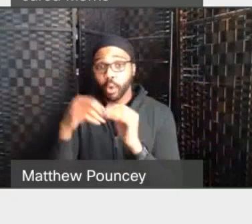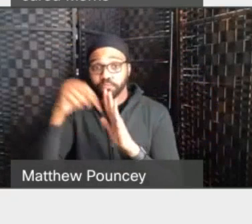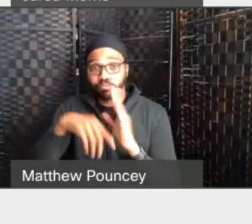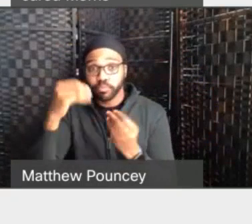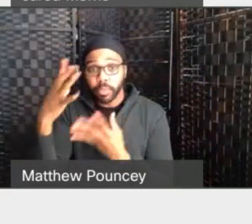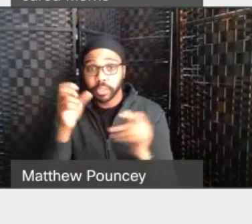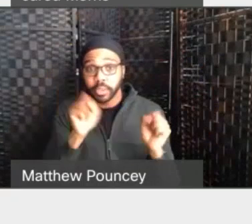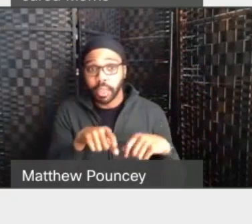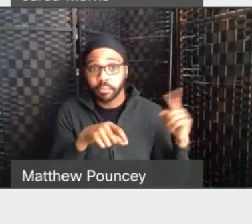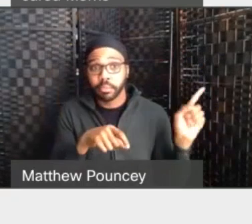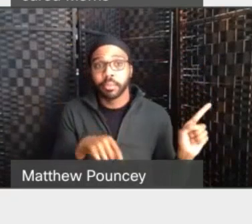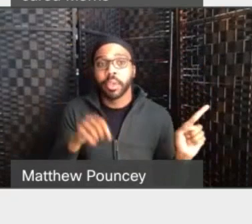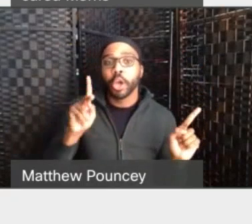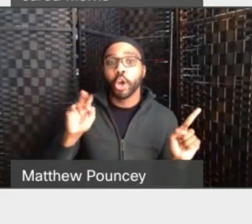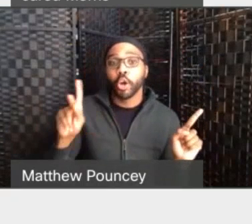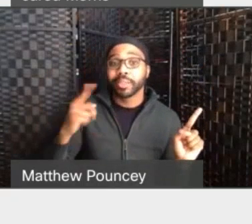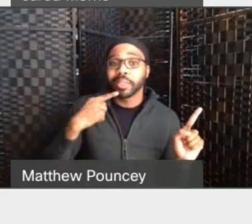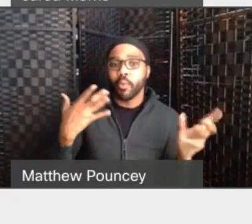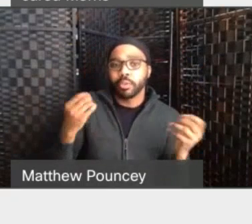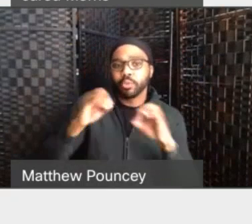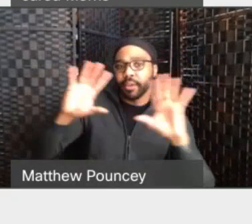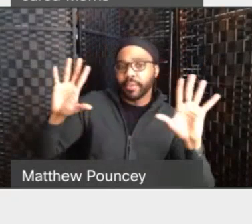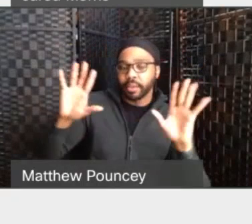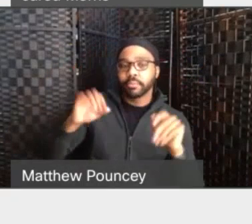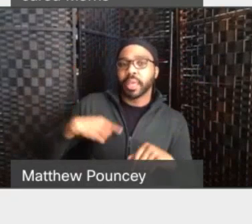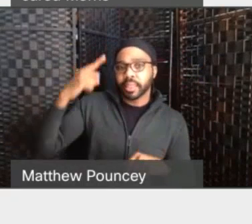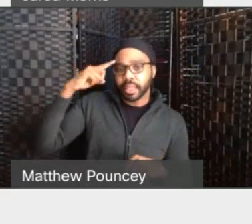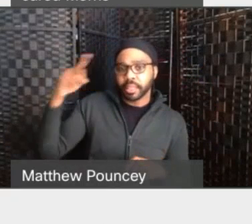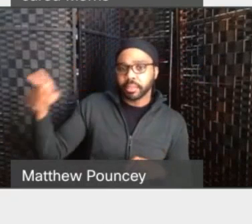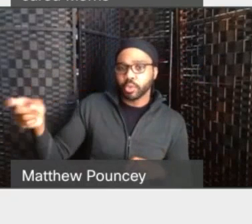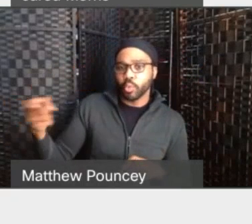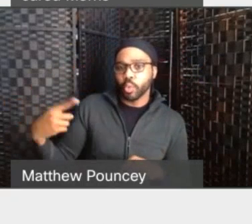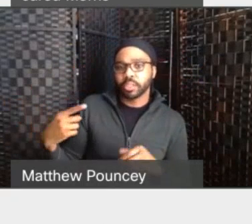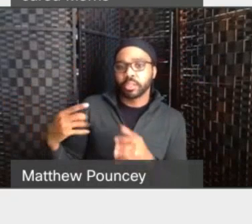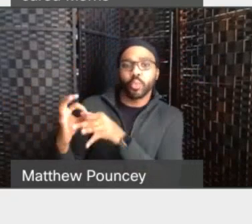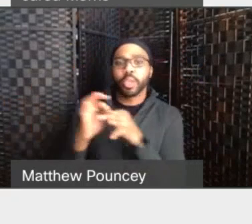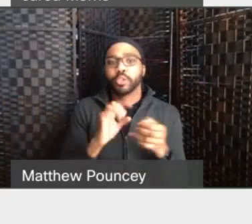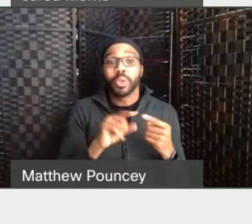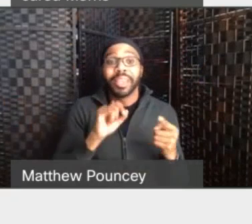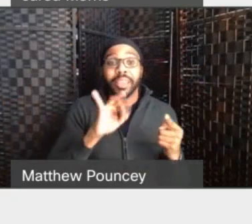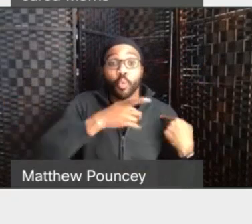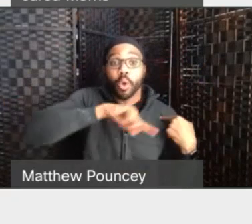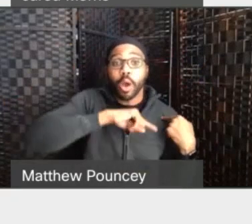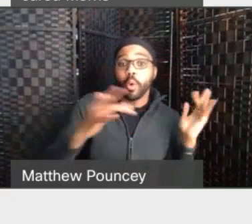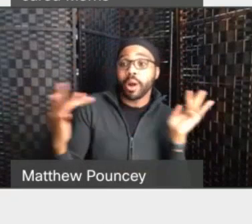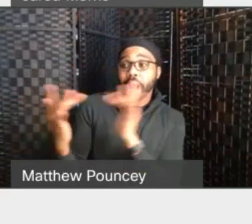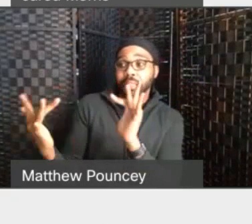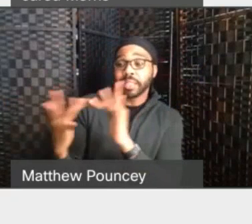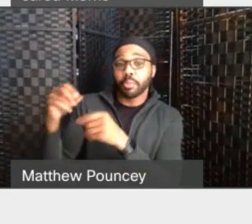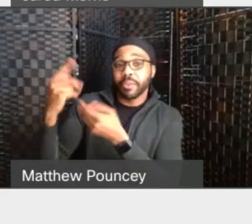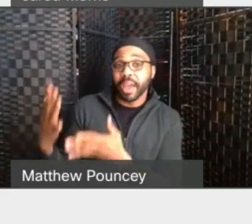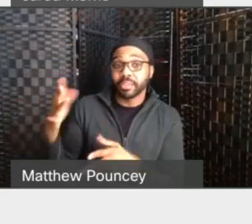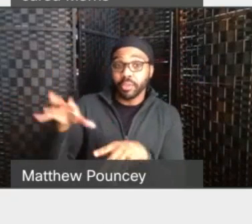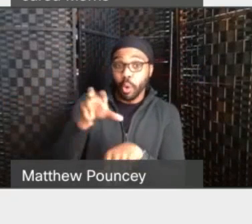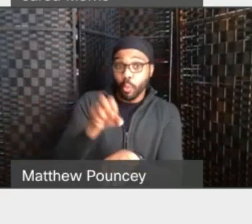I just wanted to clarify also, I think Ian's question may be going back to whether we'll be reaching out to providers to set appointments. That will not be